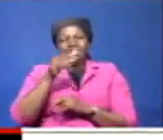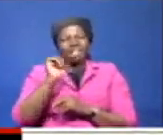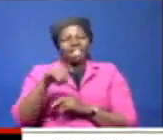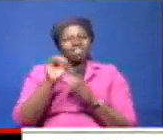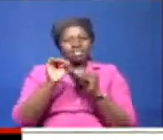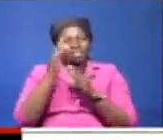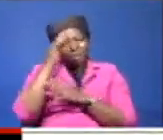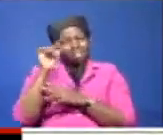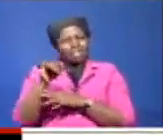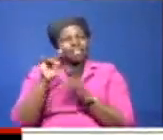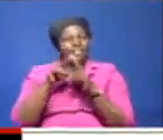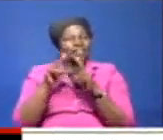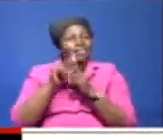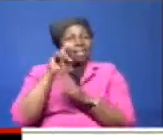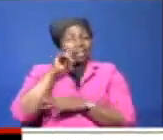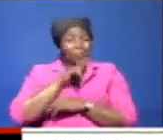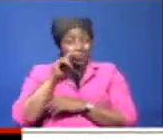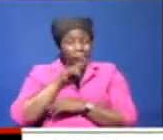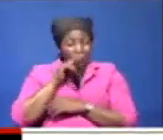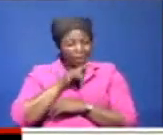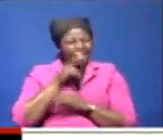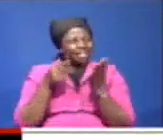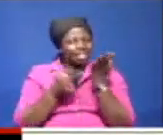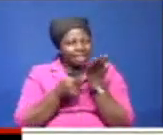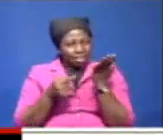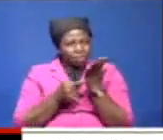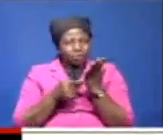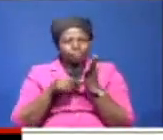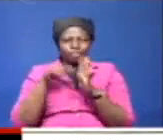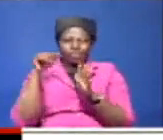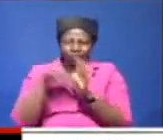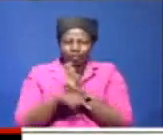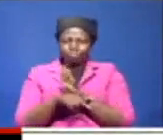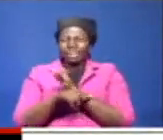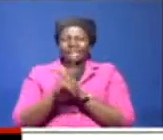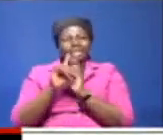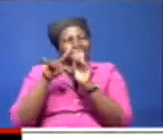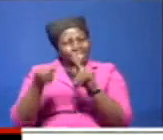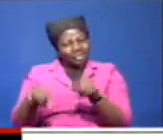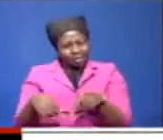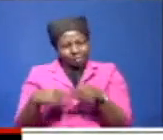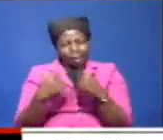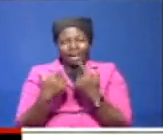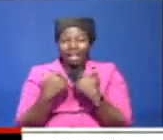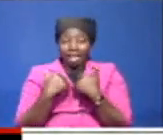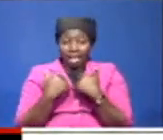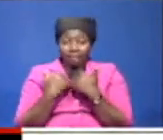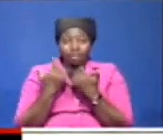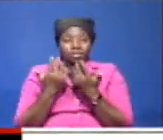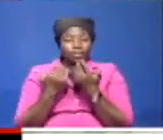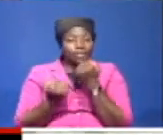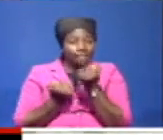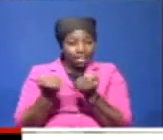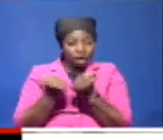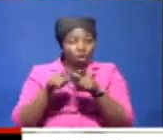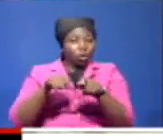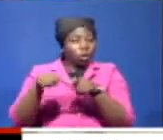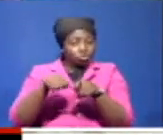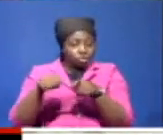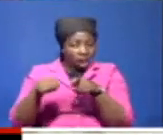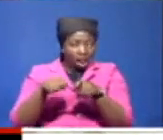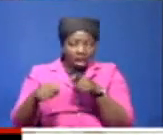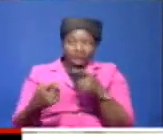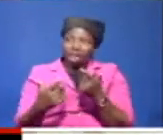event, very, very technical, very demanding. The running of the rally is very,